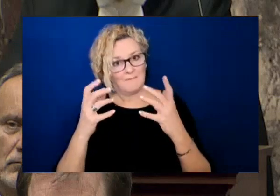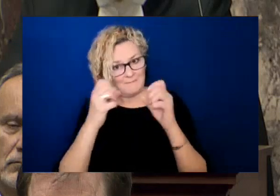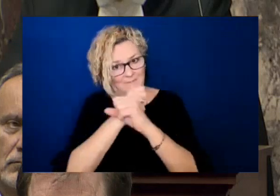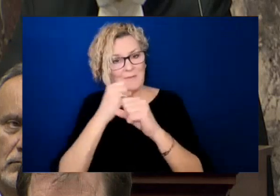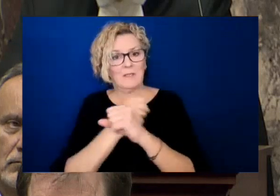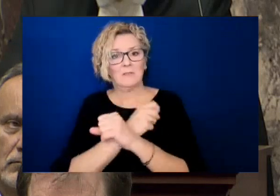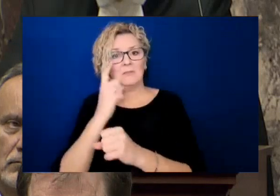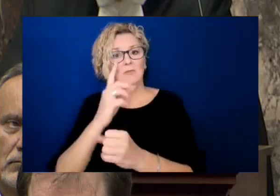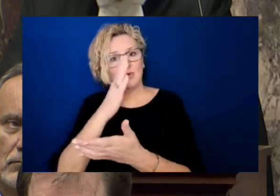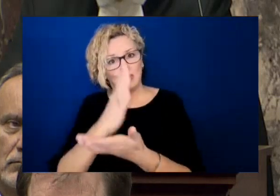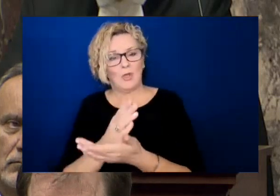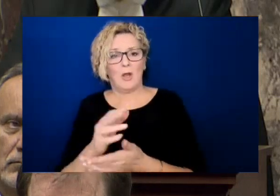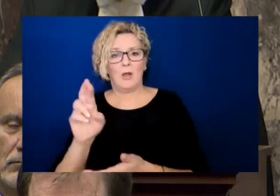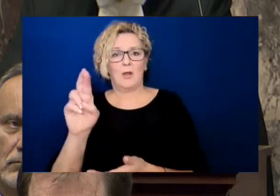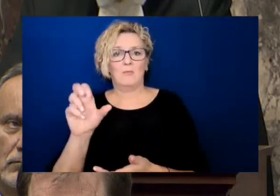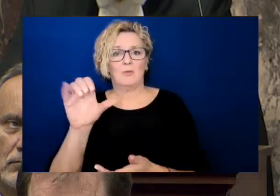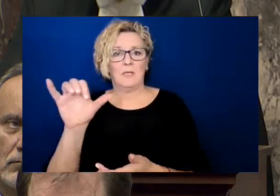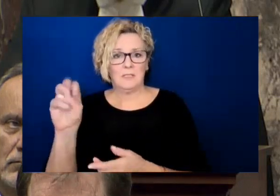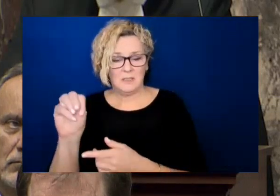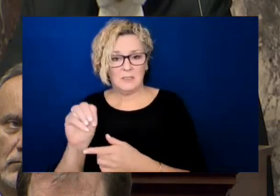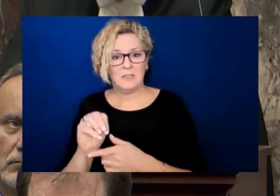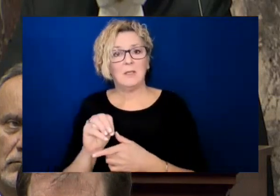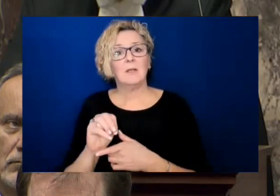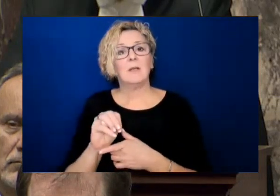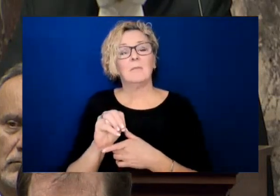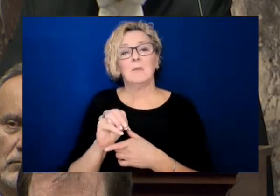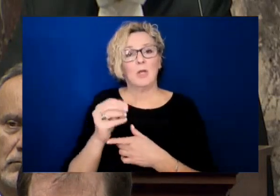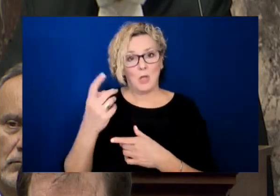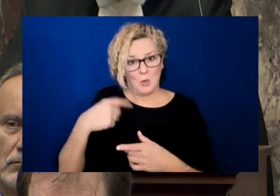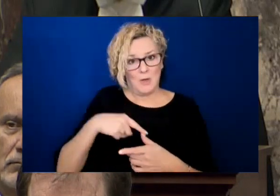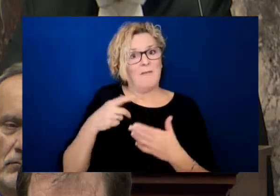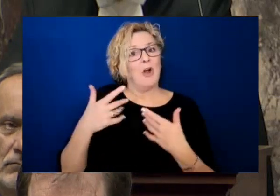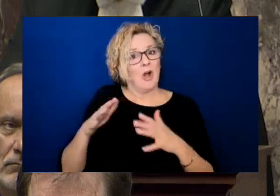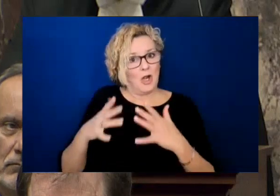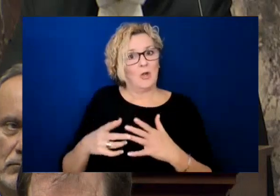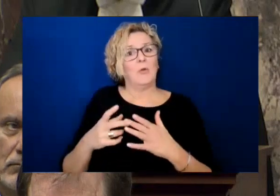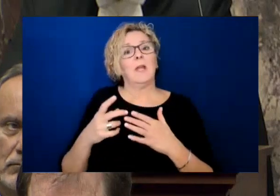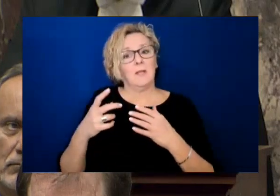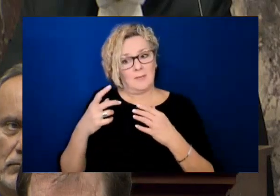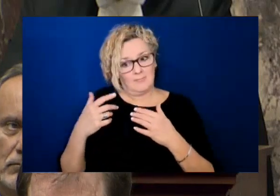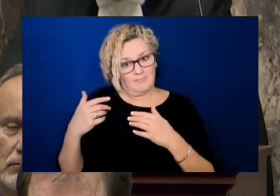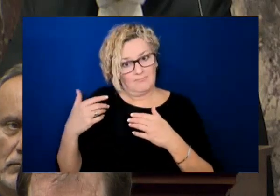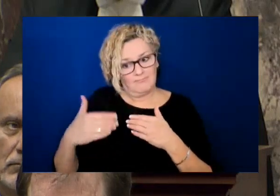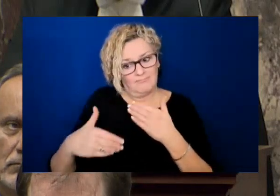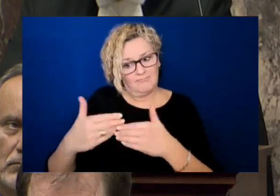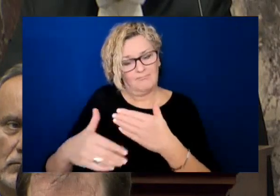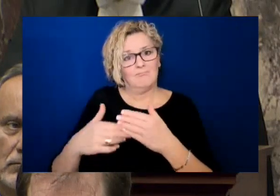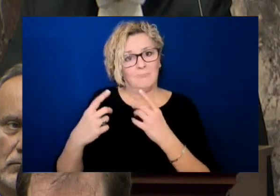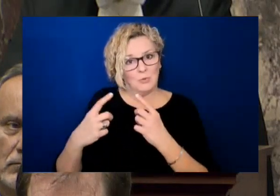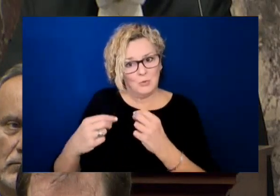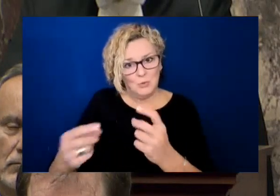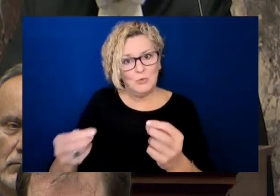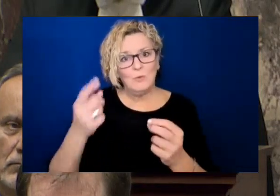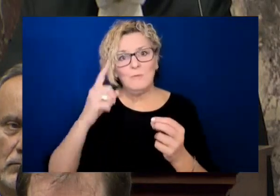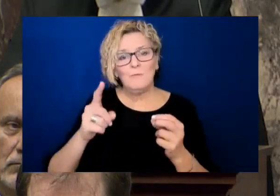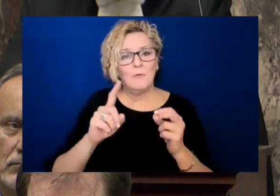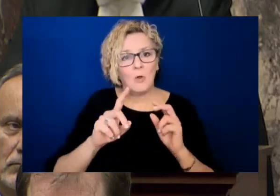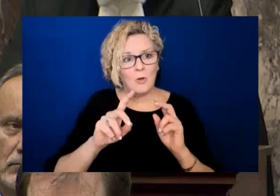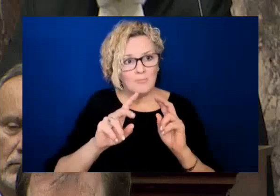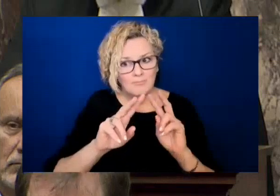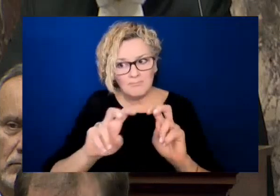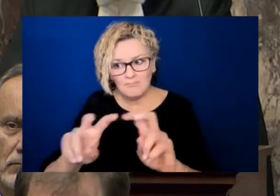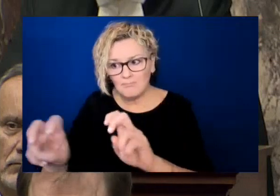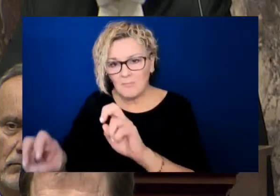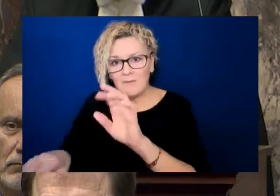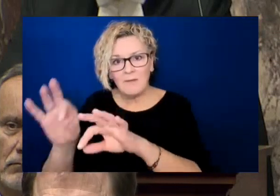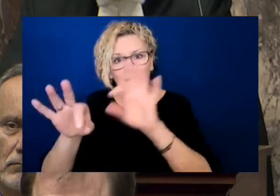steps that we are taking already to root systemic discrimination out of our government systems. It's something that I am deeply committed